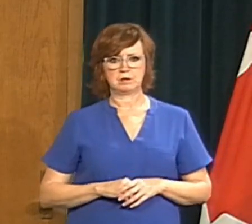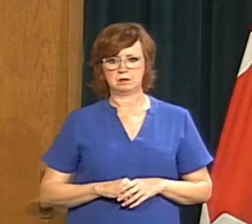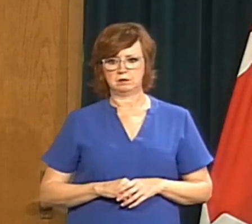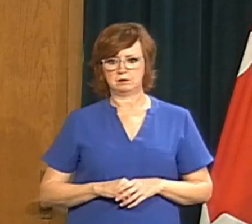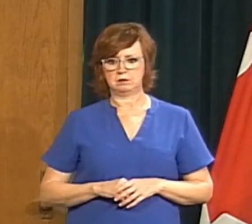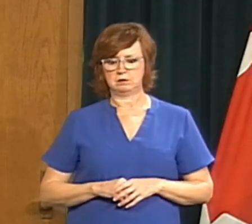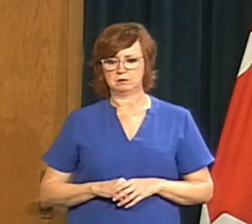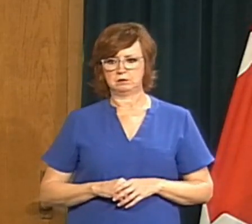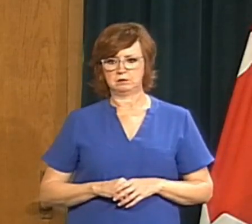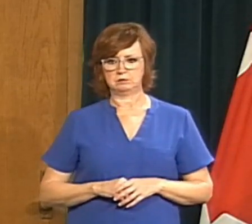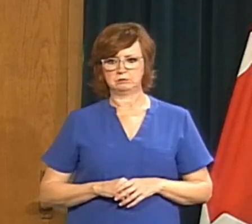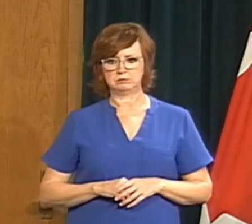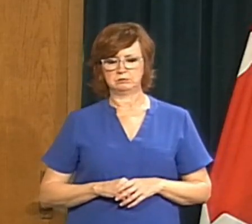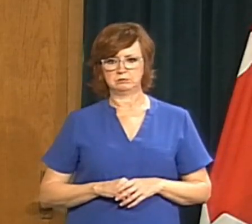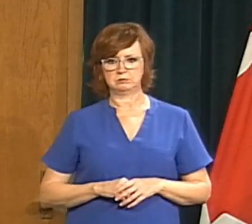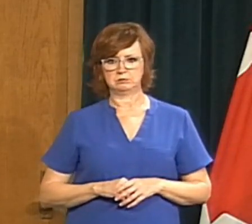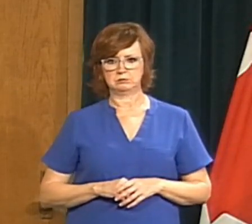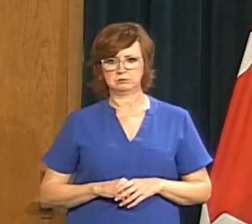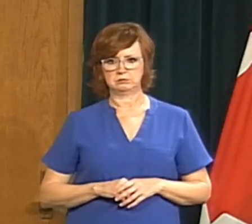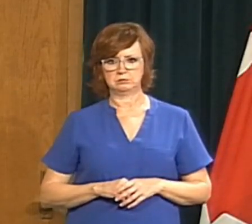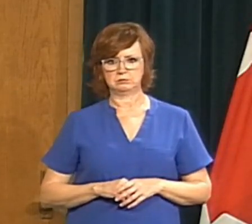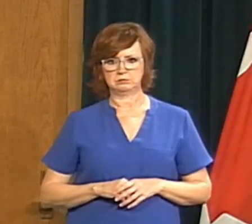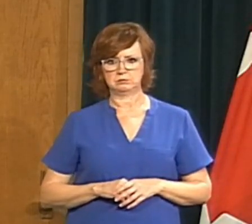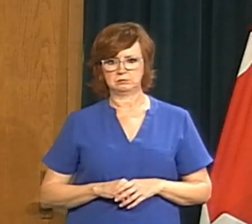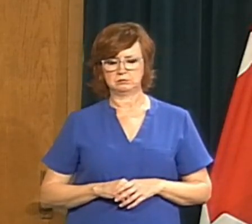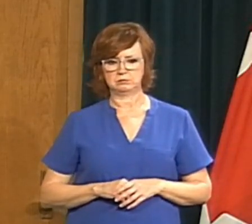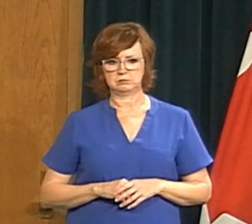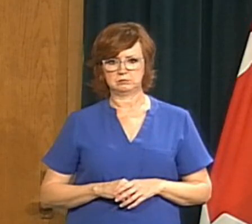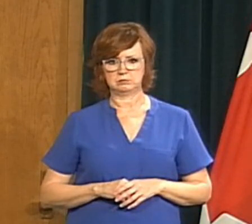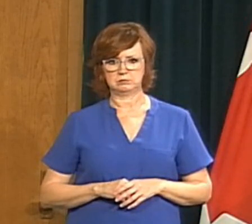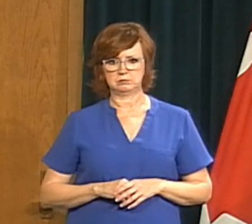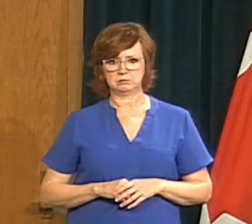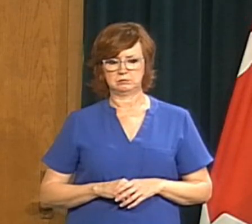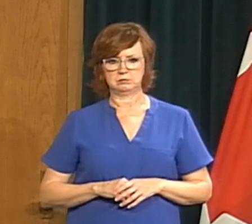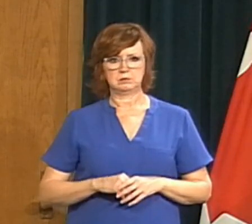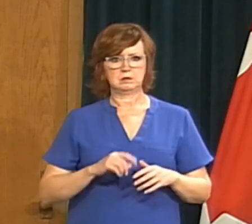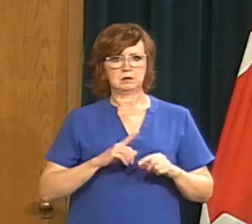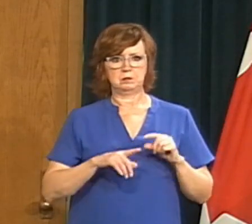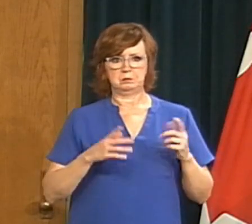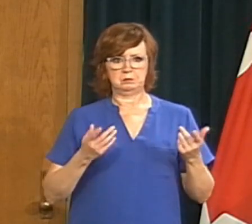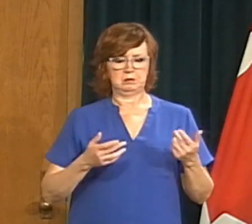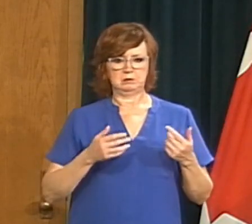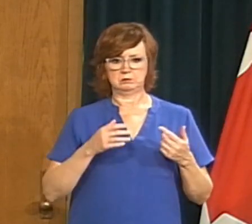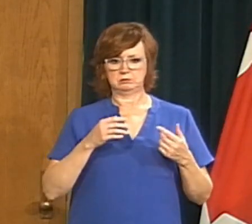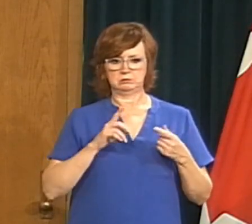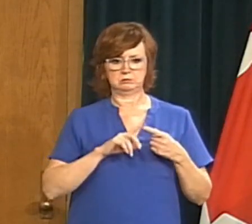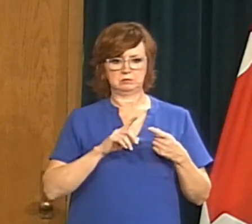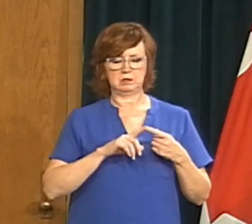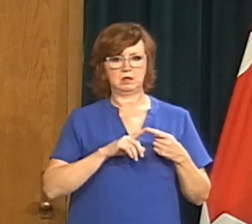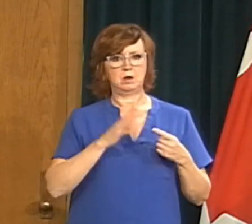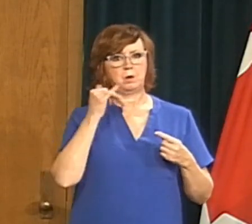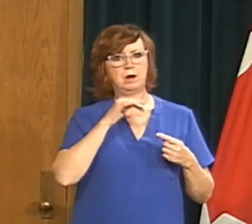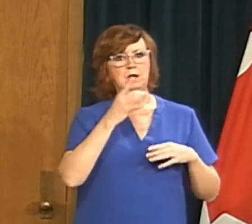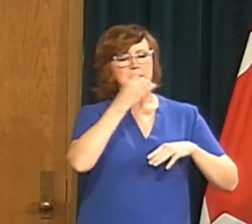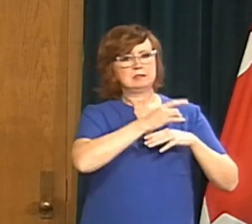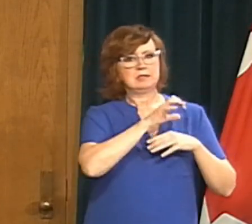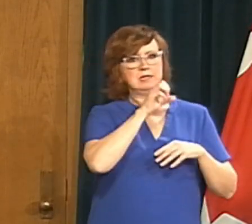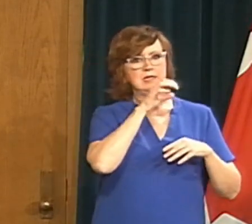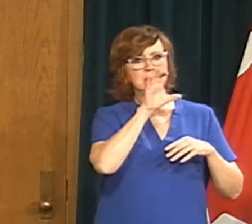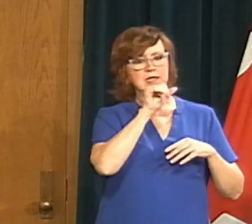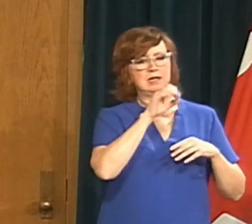considered of age to be in daycare centers. For the most part, those daycare centers age out at 6 or